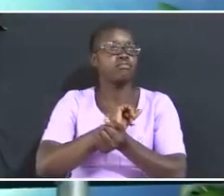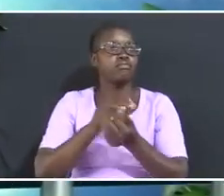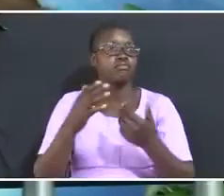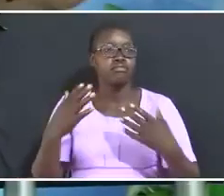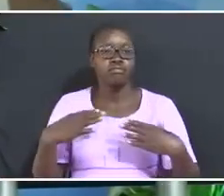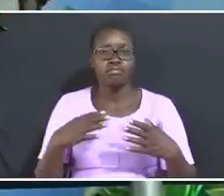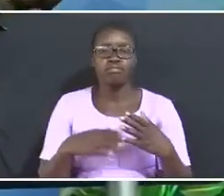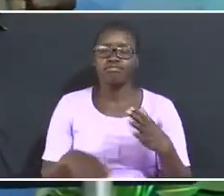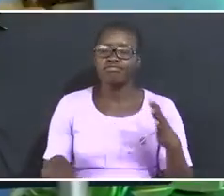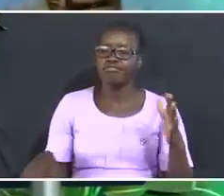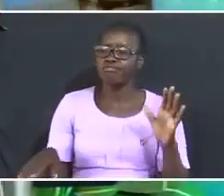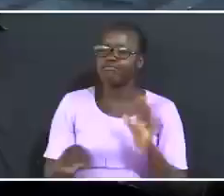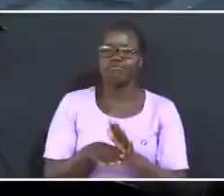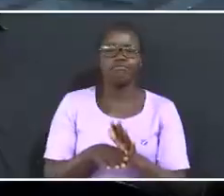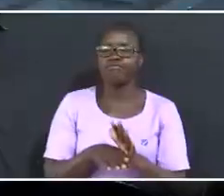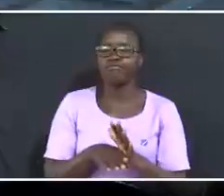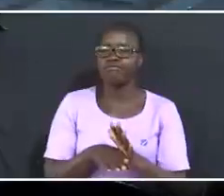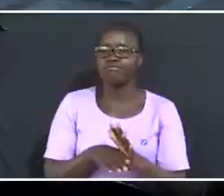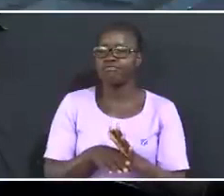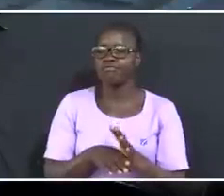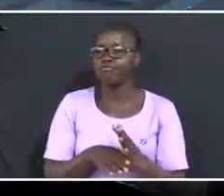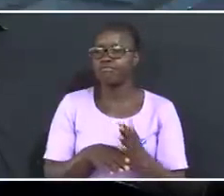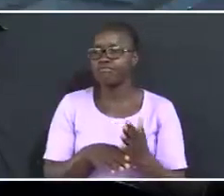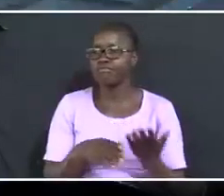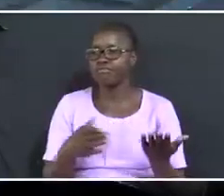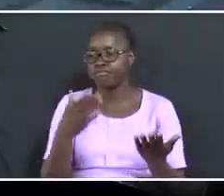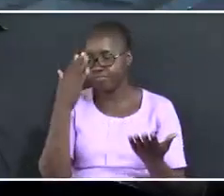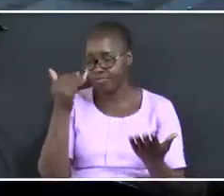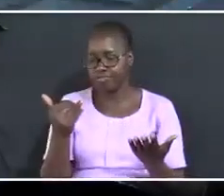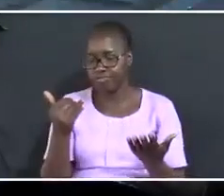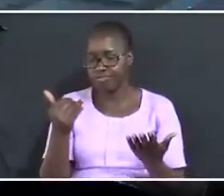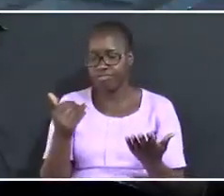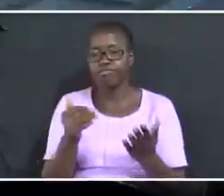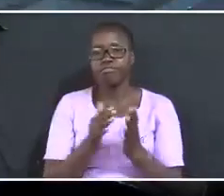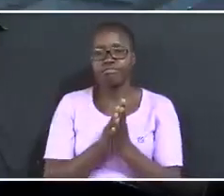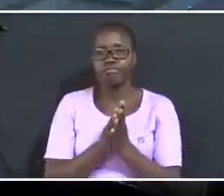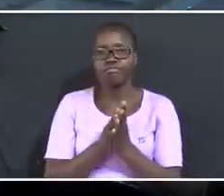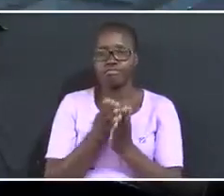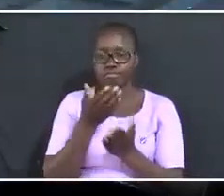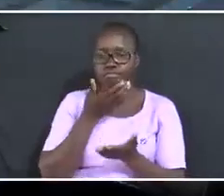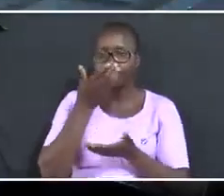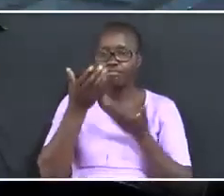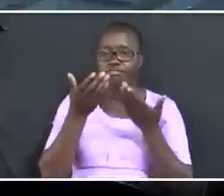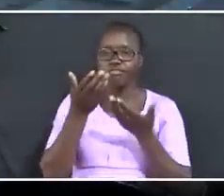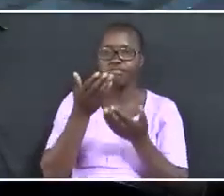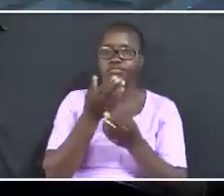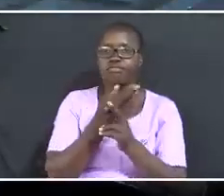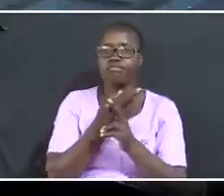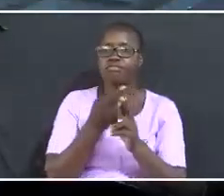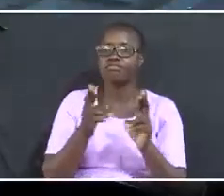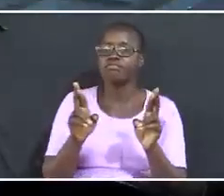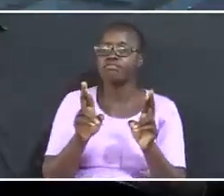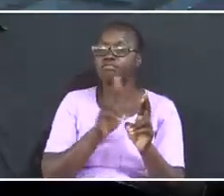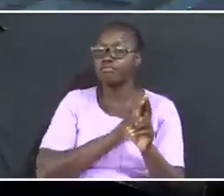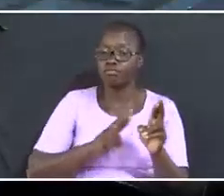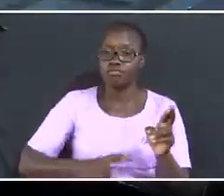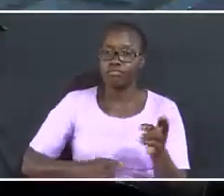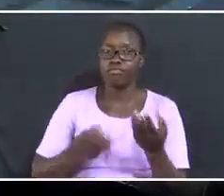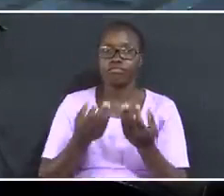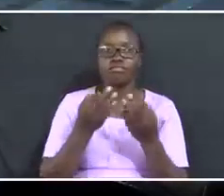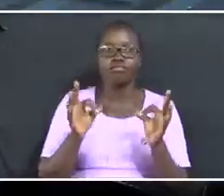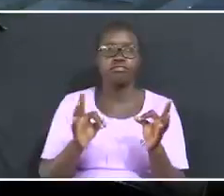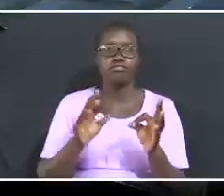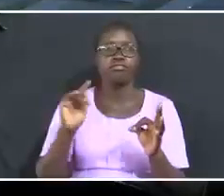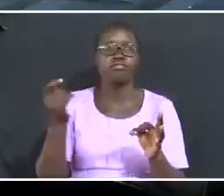been kicked dead because of expressing religious freedom. And the church in Kenya, because you are enjoying